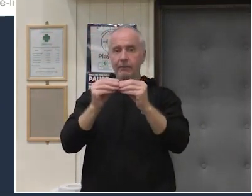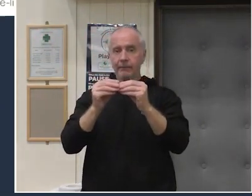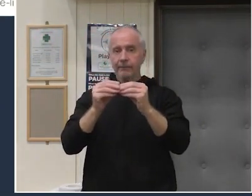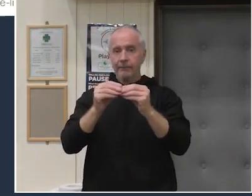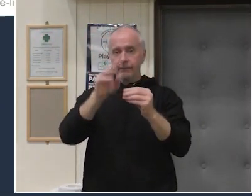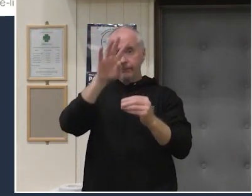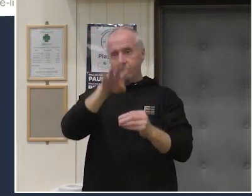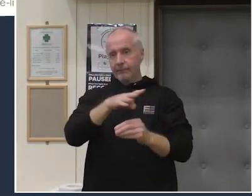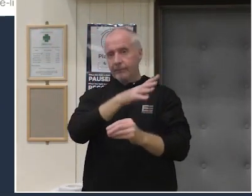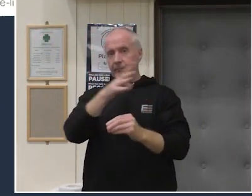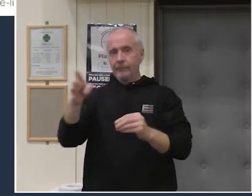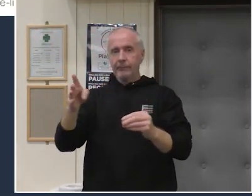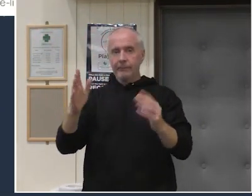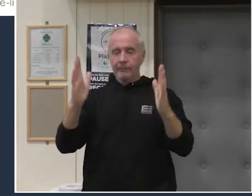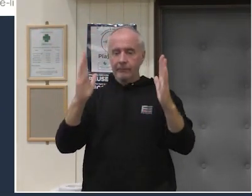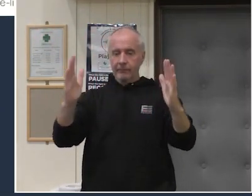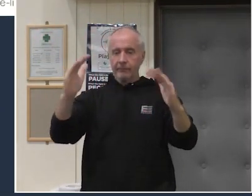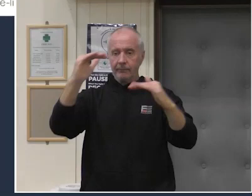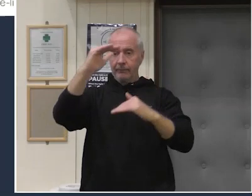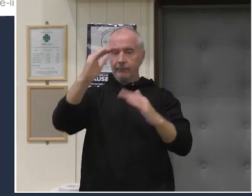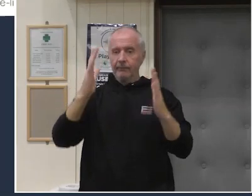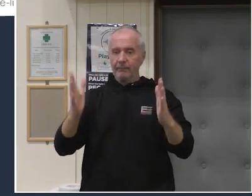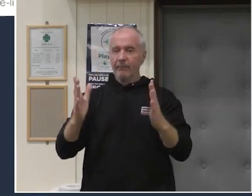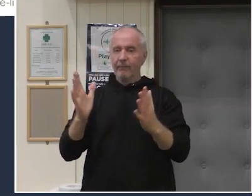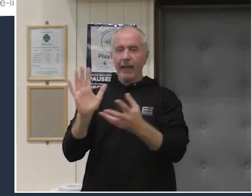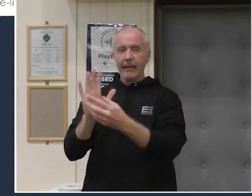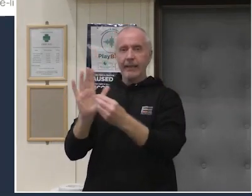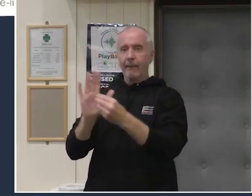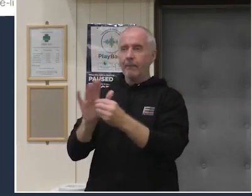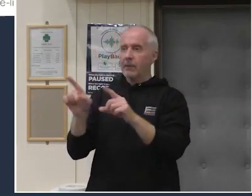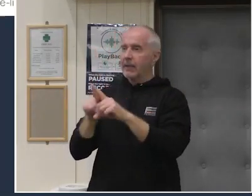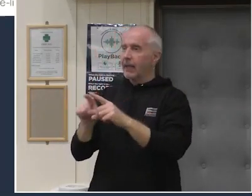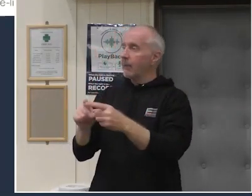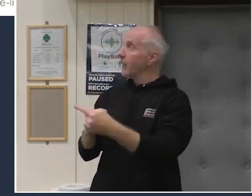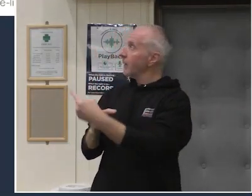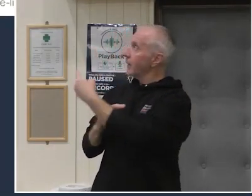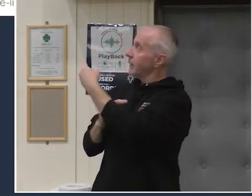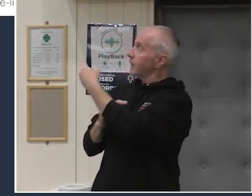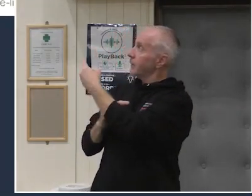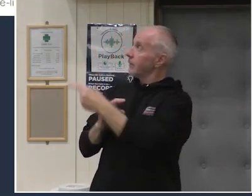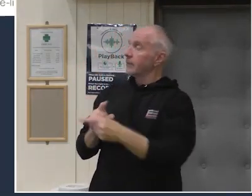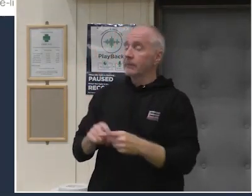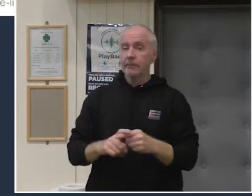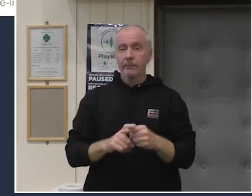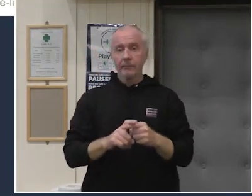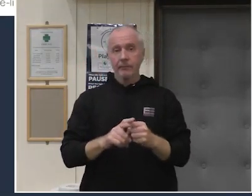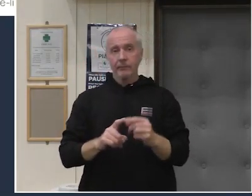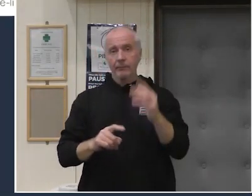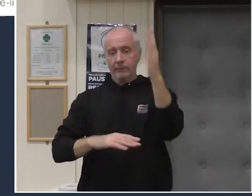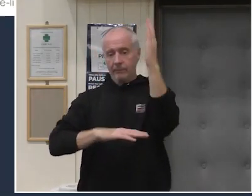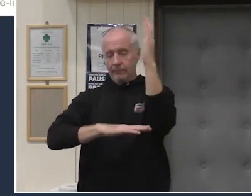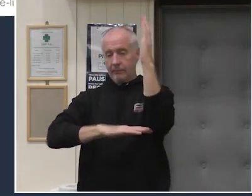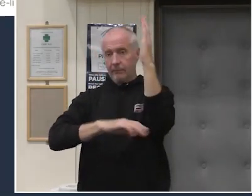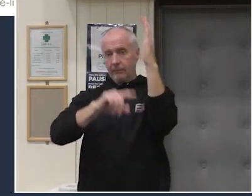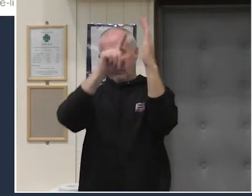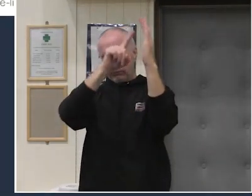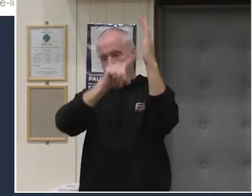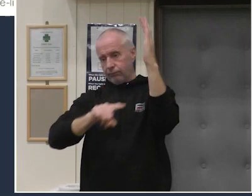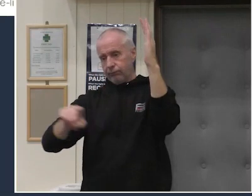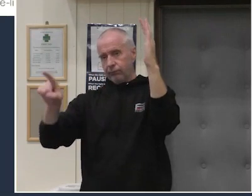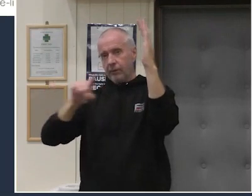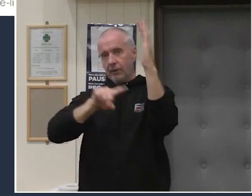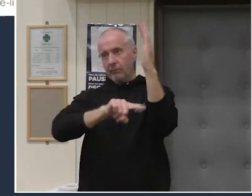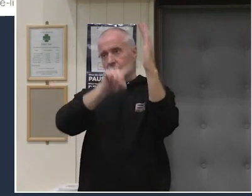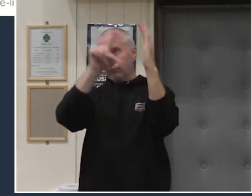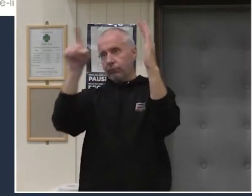expect is to see something like this disk line just here, and that's decaying off at 1 over the square